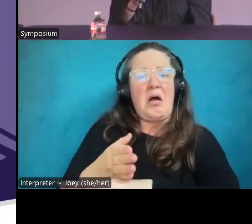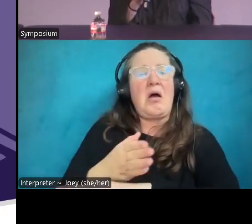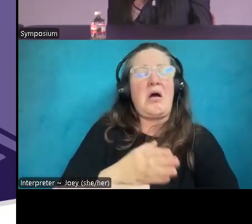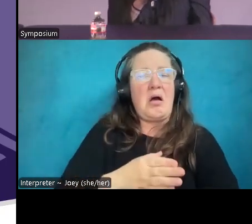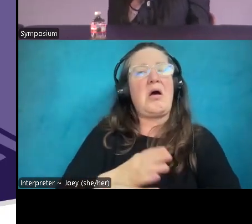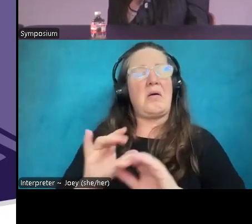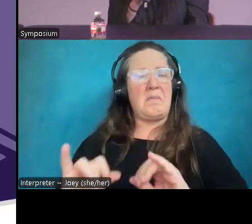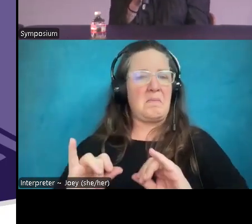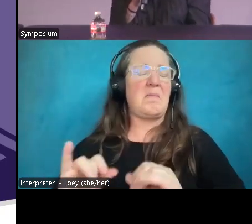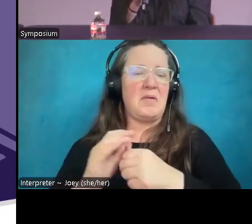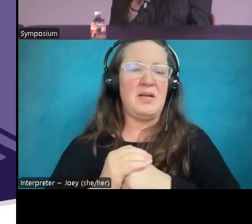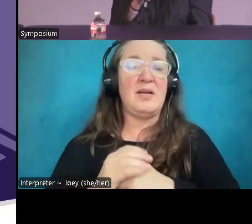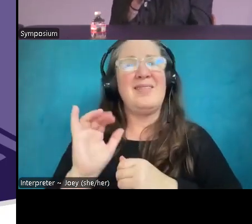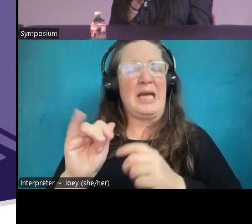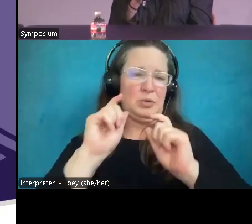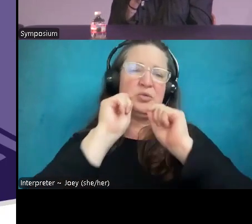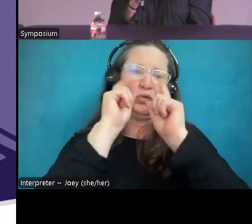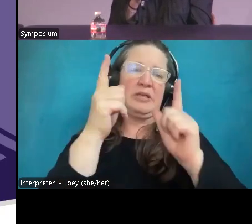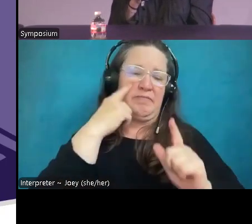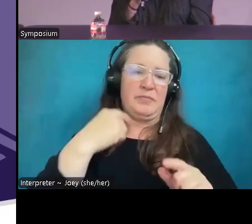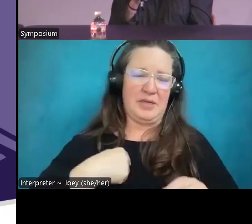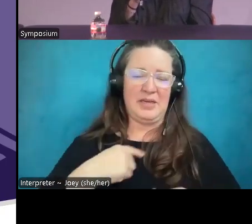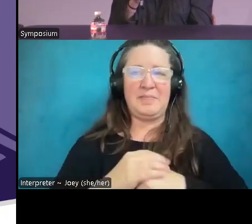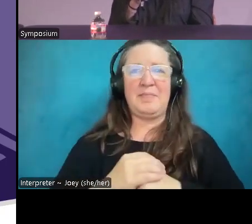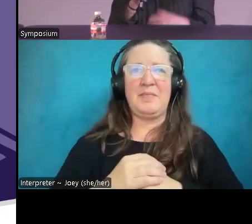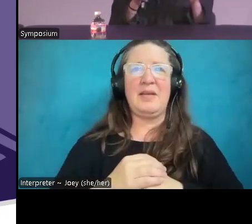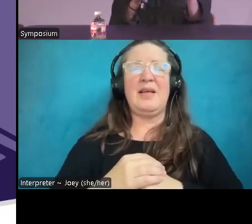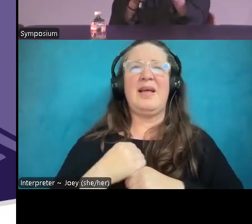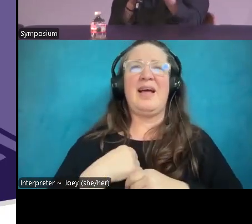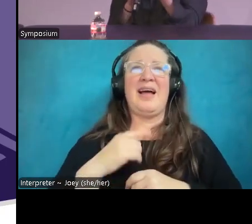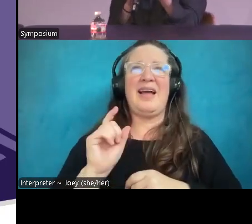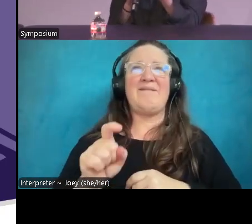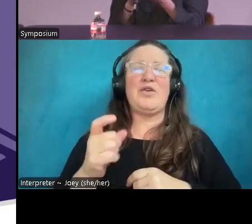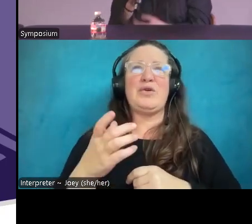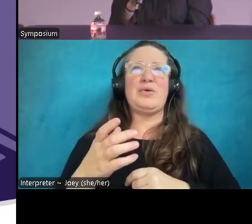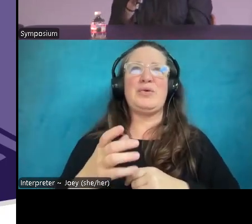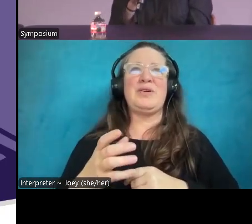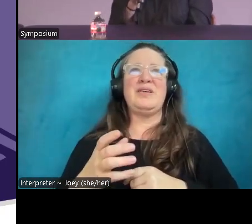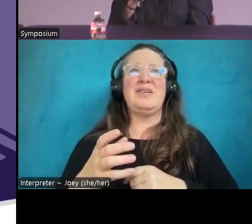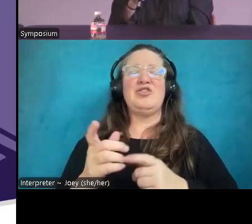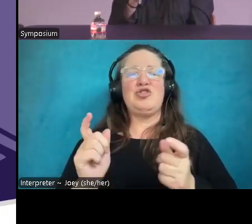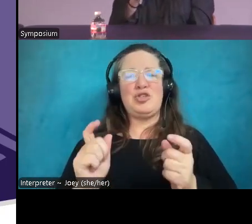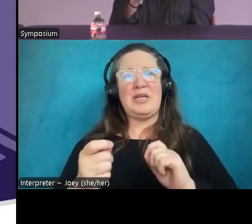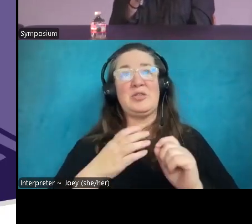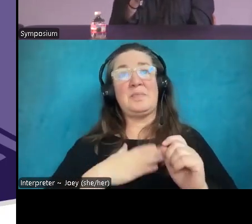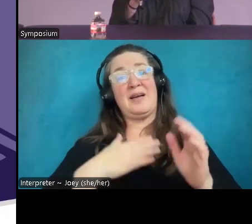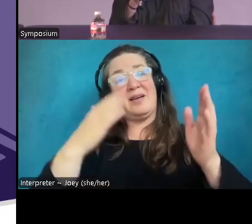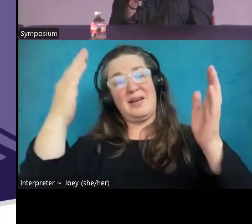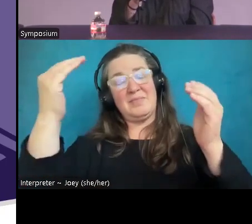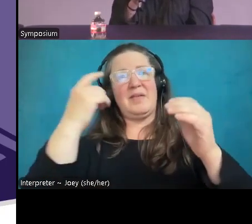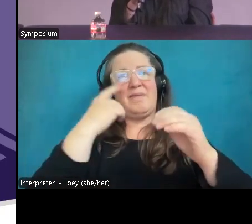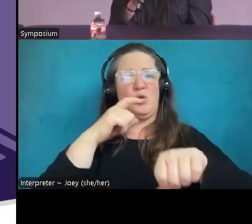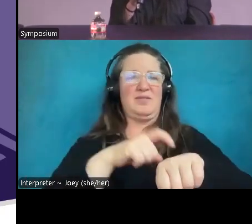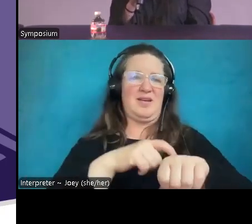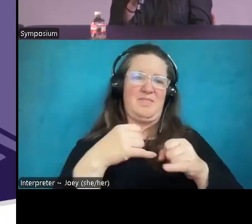that was, I think, the most surprising thing, was just kind of recalibrating the timeline for recovery and understanding that things take a